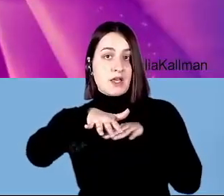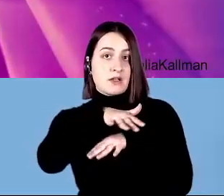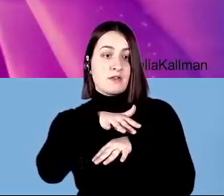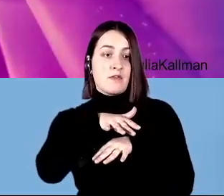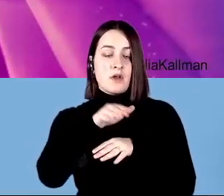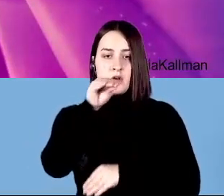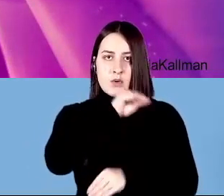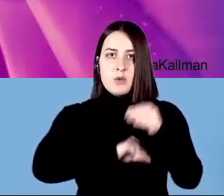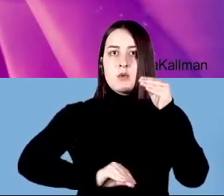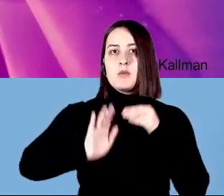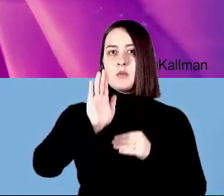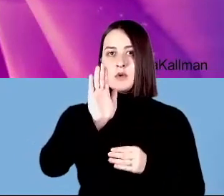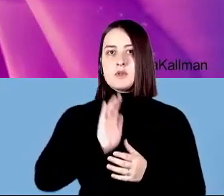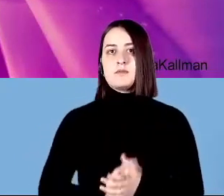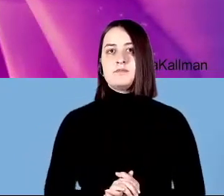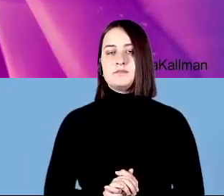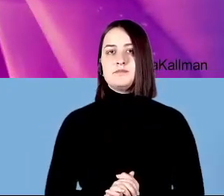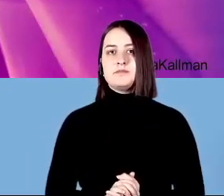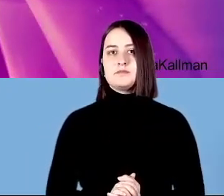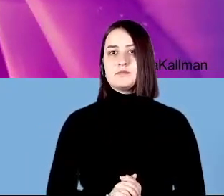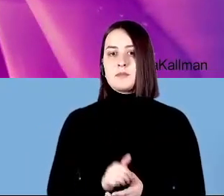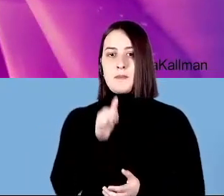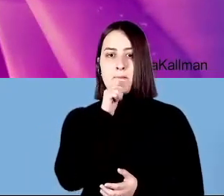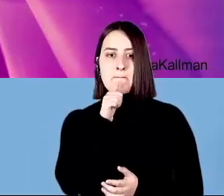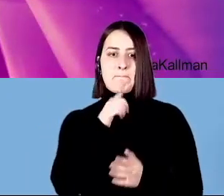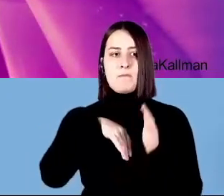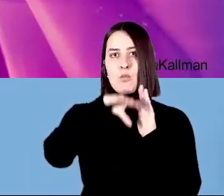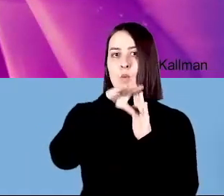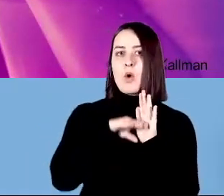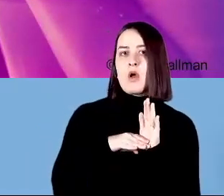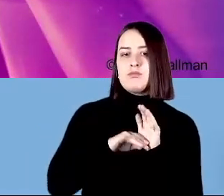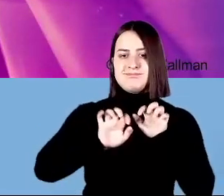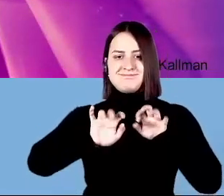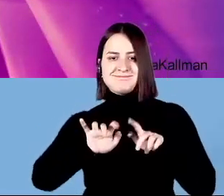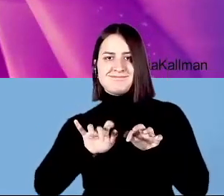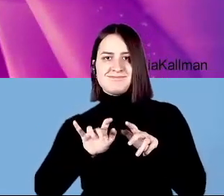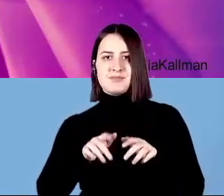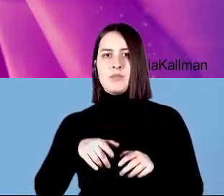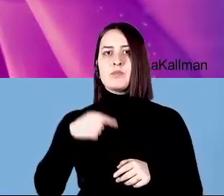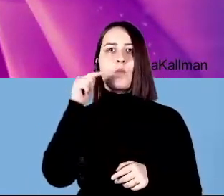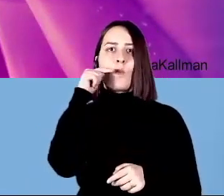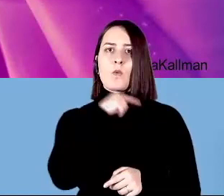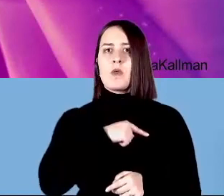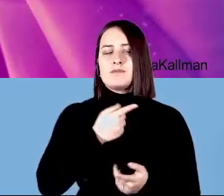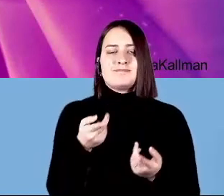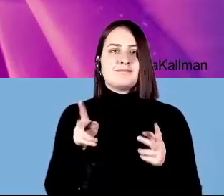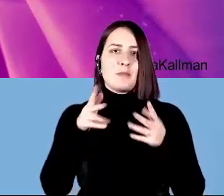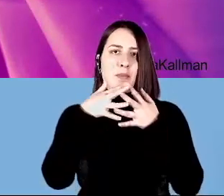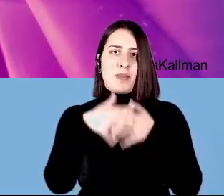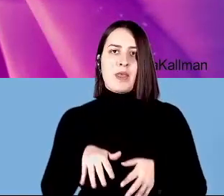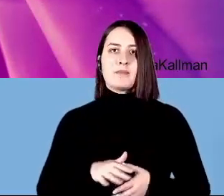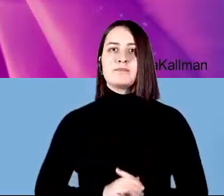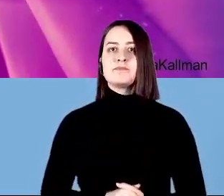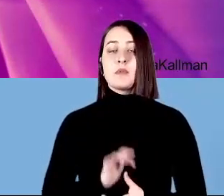Now, inside these spaces, we're never going to have to worry about being the first person to arrive at a party, because we'll have our